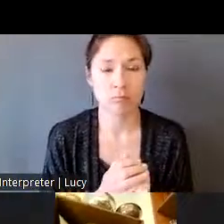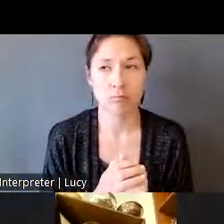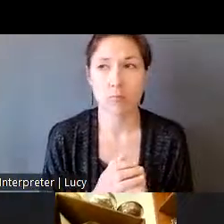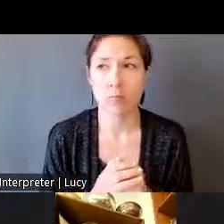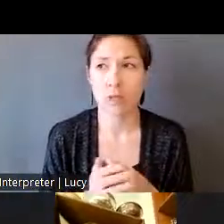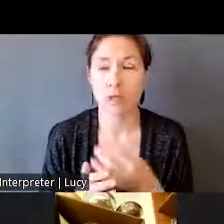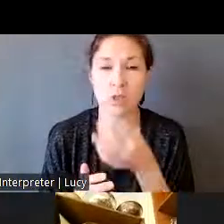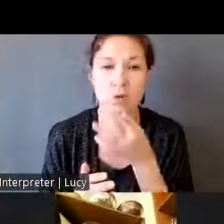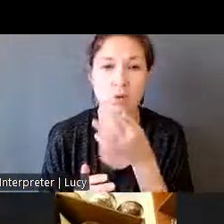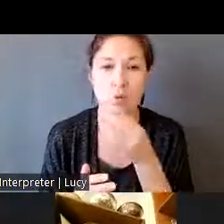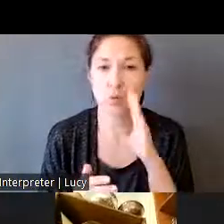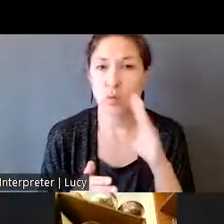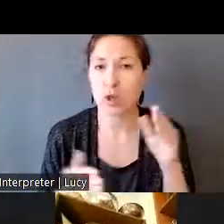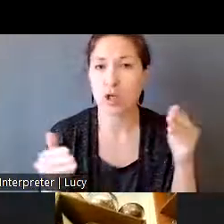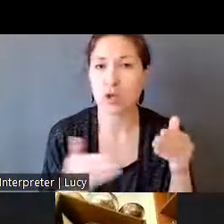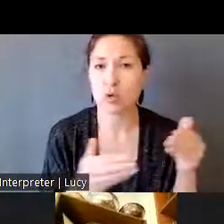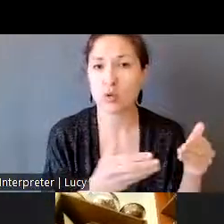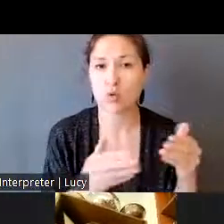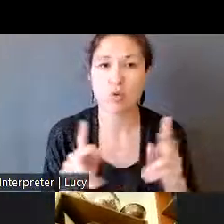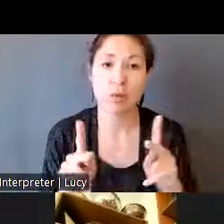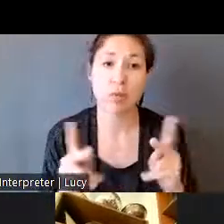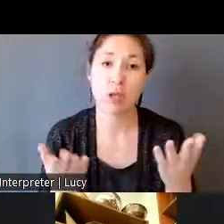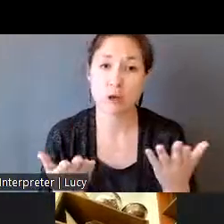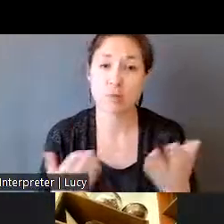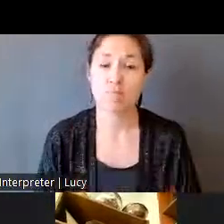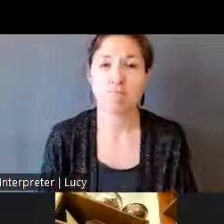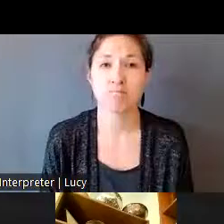introduction of everyone.